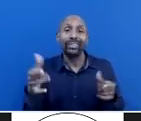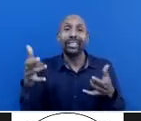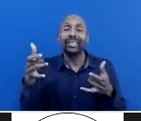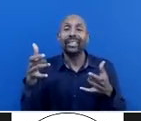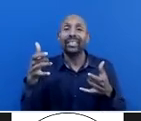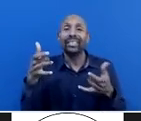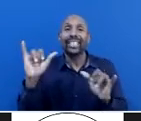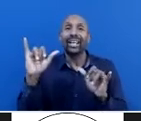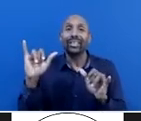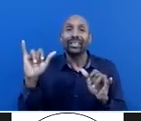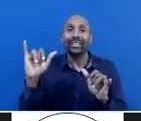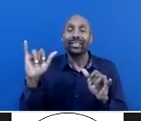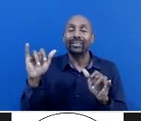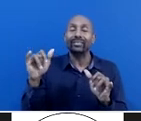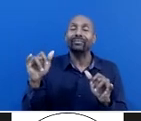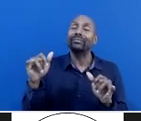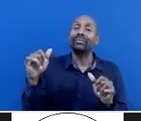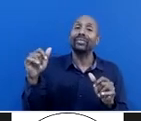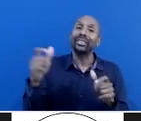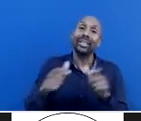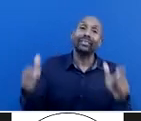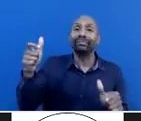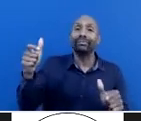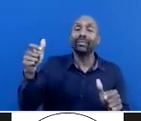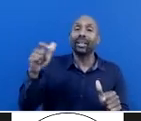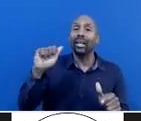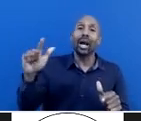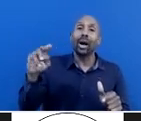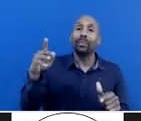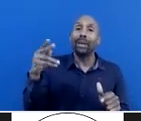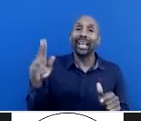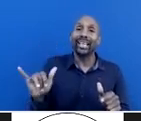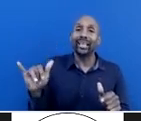This is the most difficult thing for human souls to accept